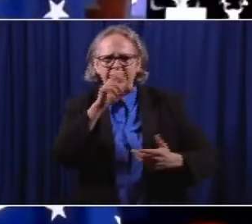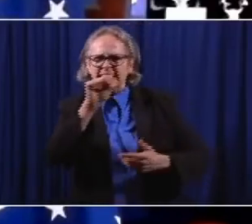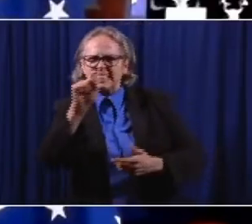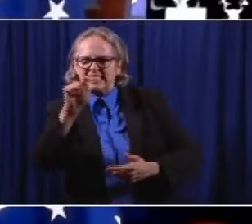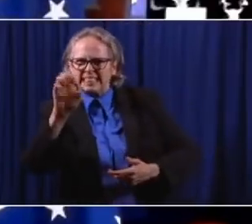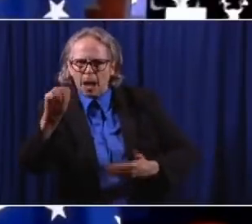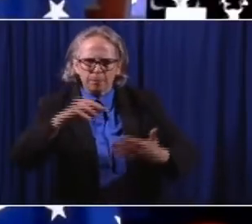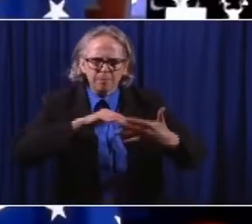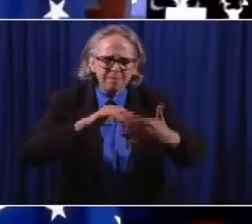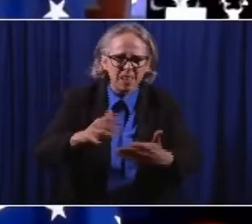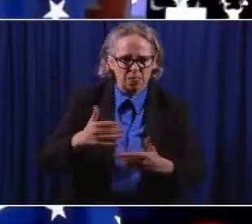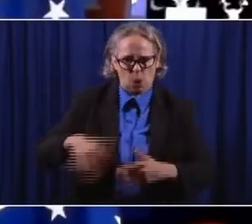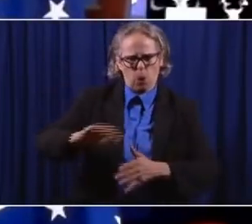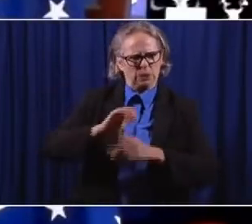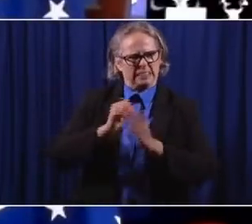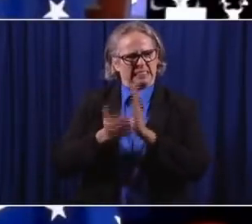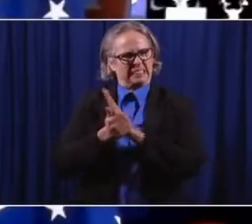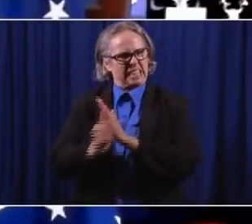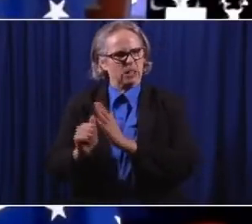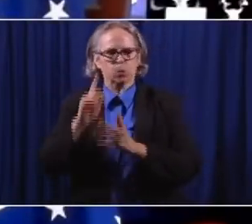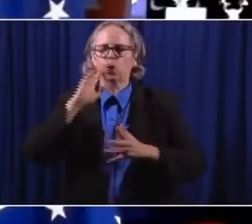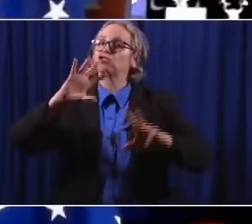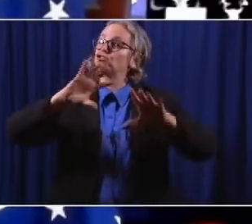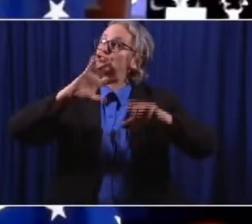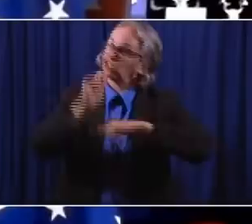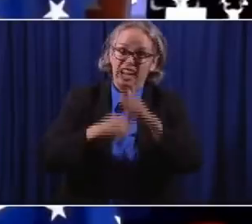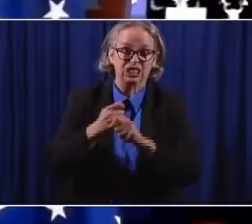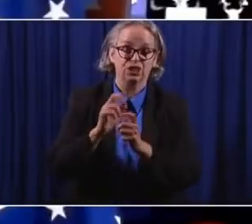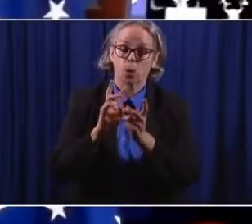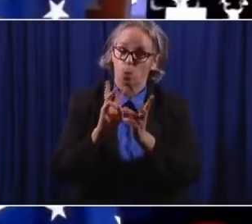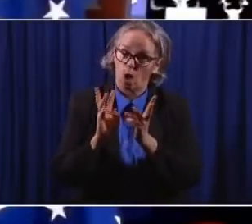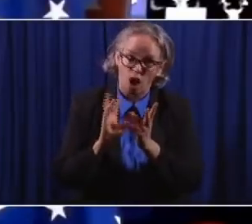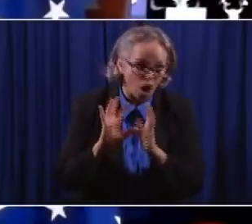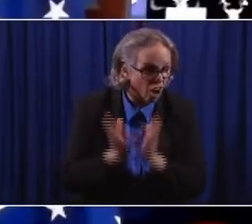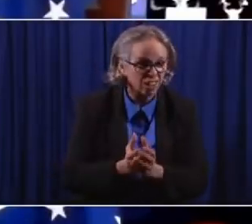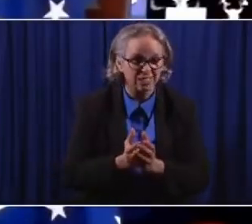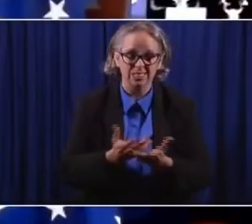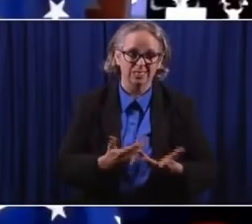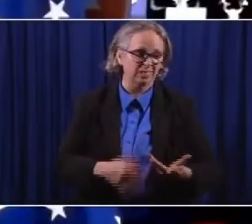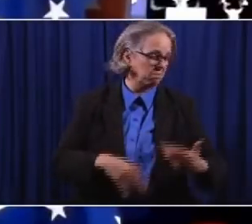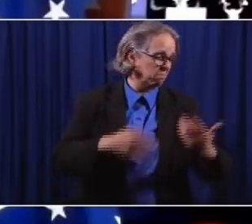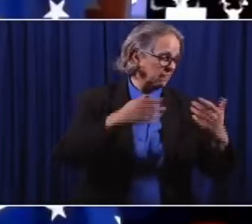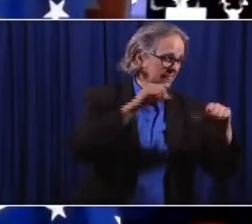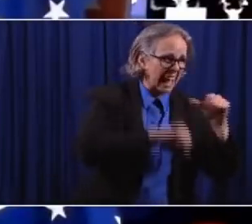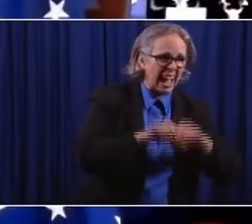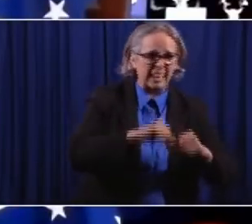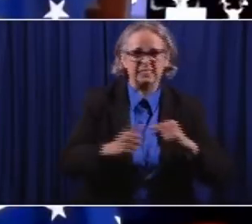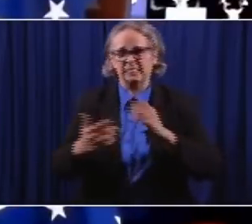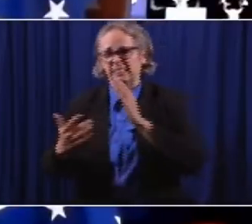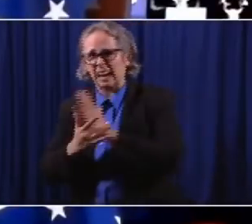every day in healthcare and science, technology, engineering, and math. So thanks, Governor.